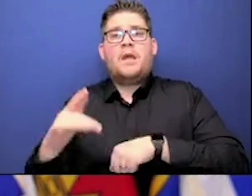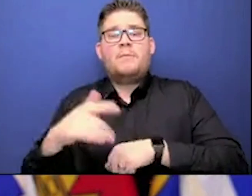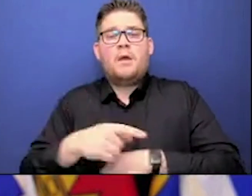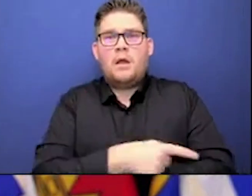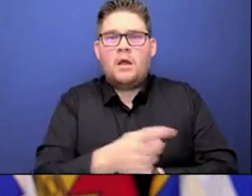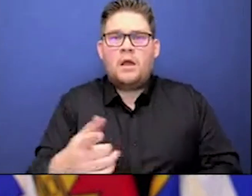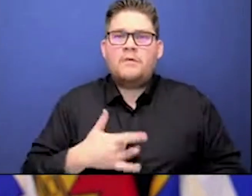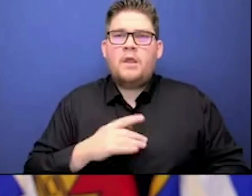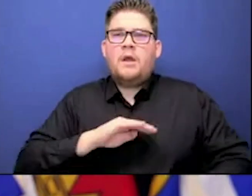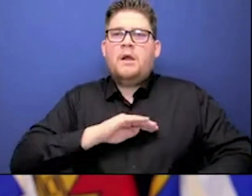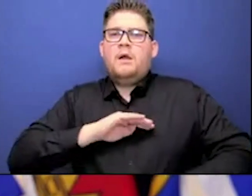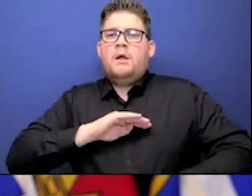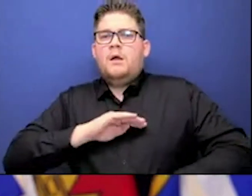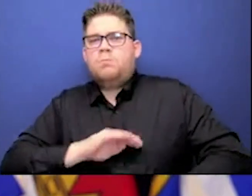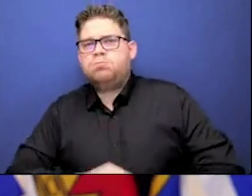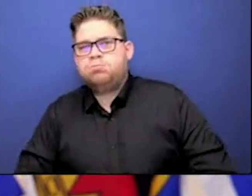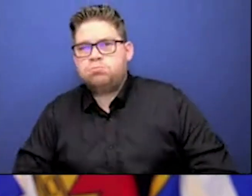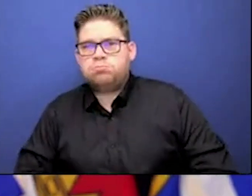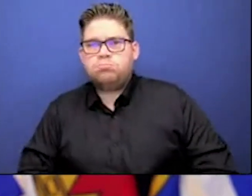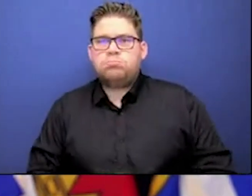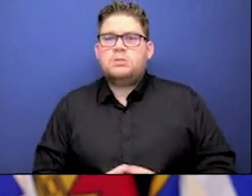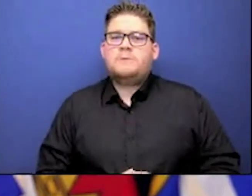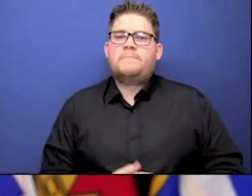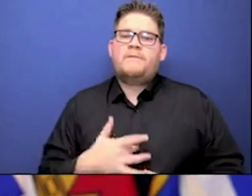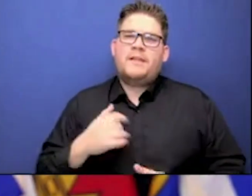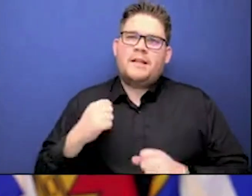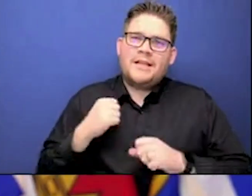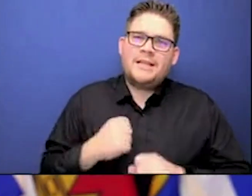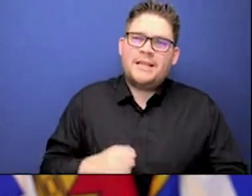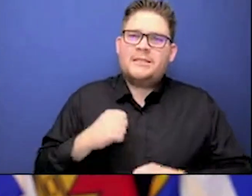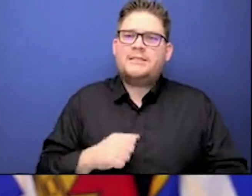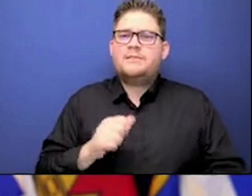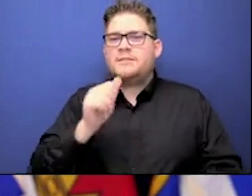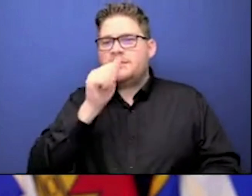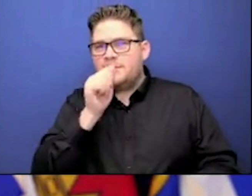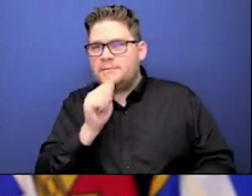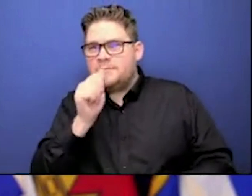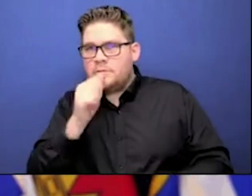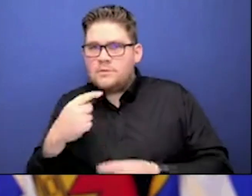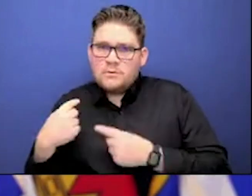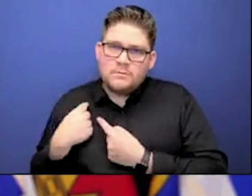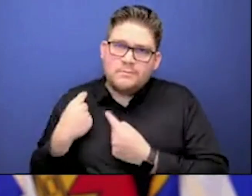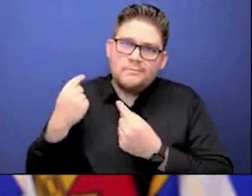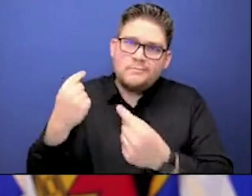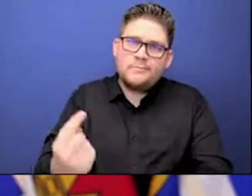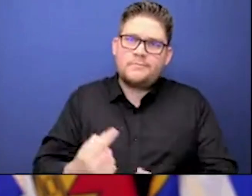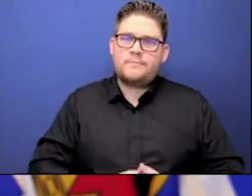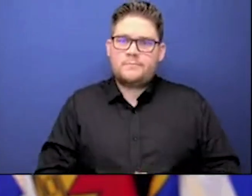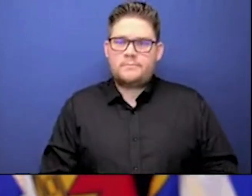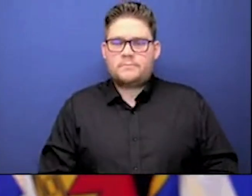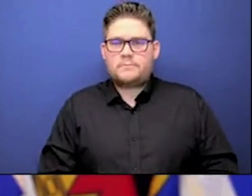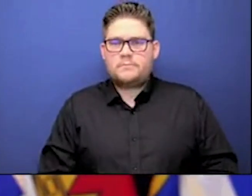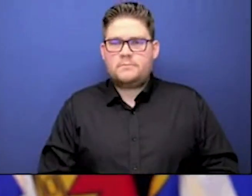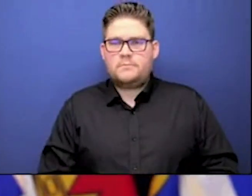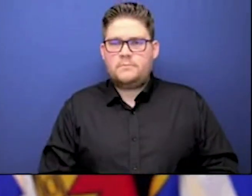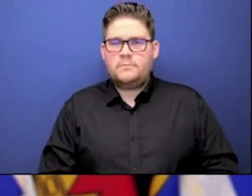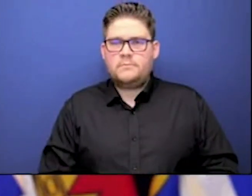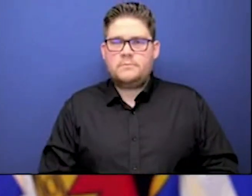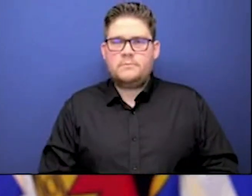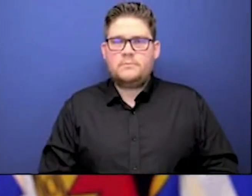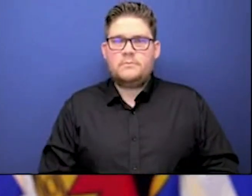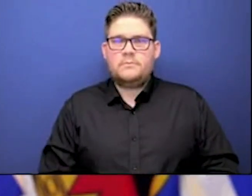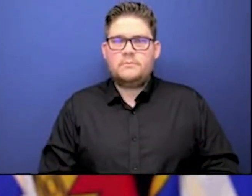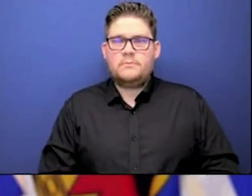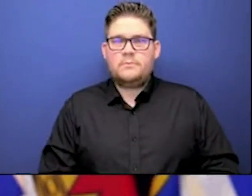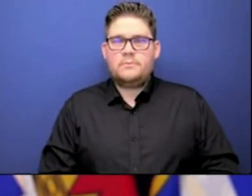are new. We're finding out that they work, and they work in the people who are most affected by COVID-19, and that's our seniors